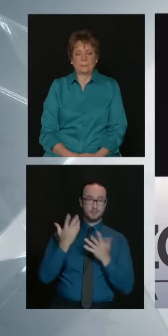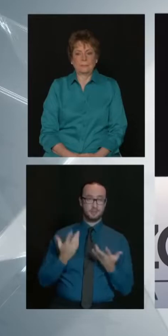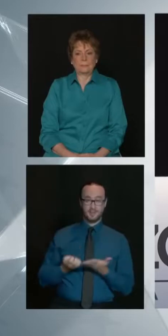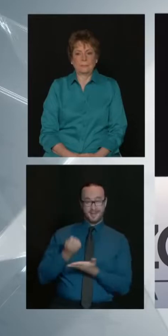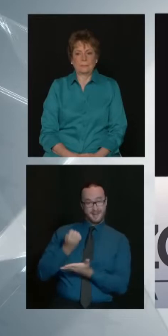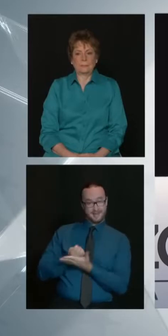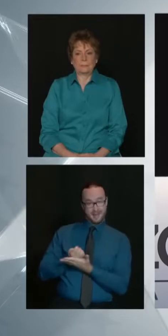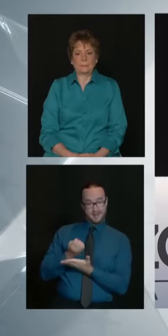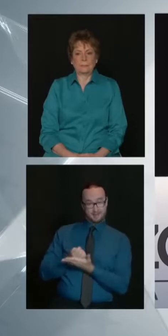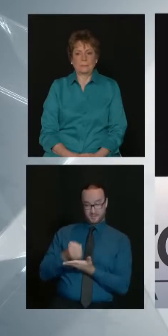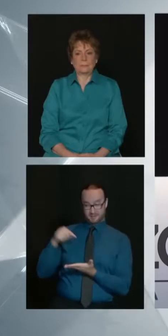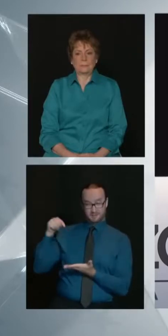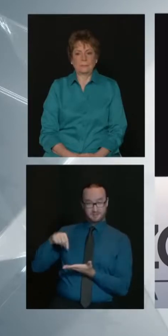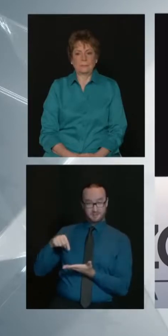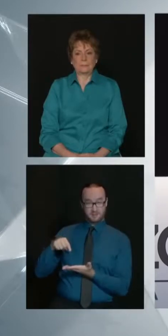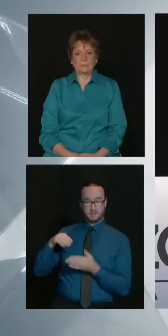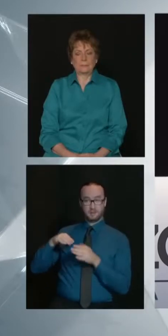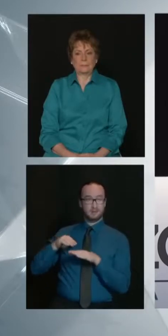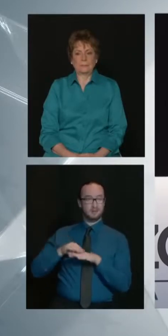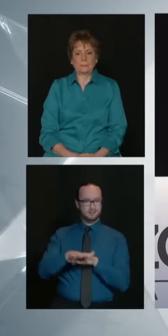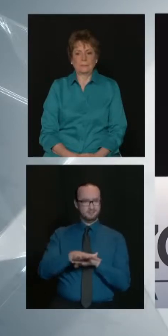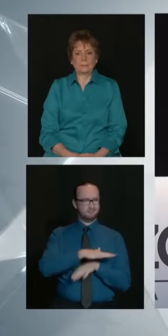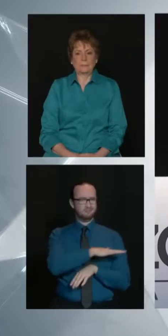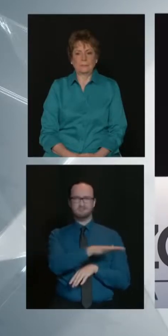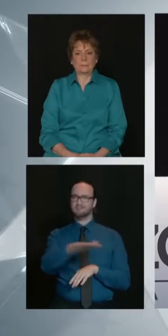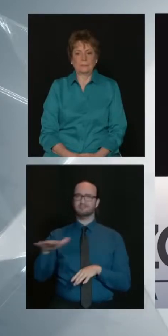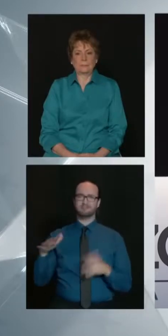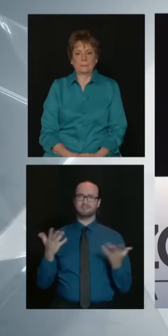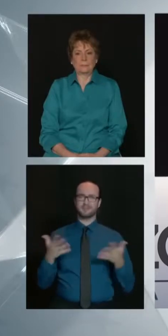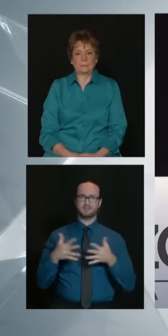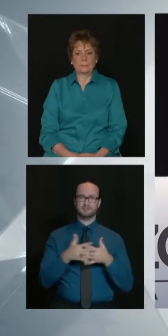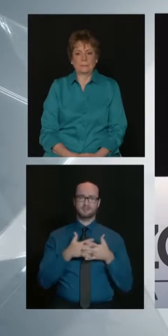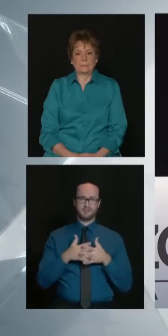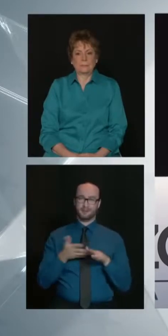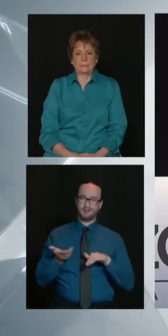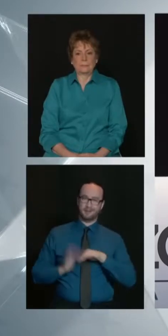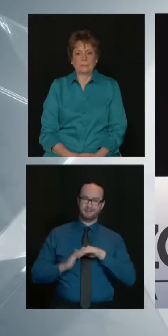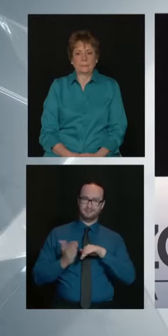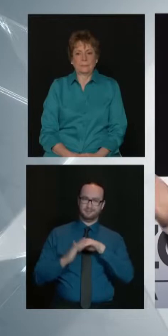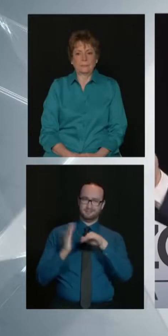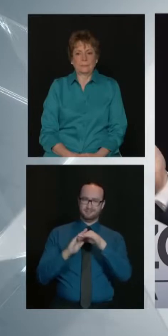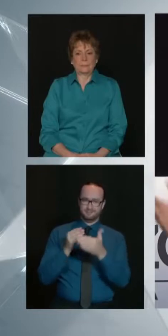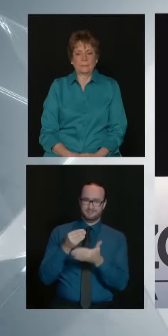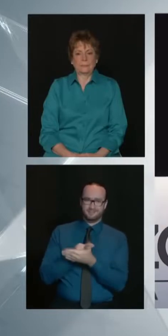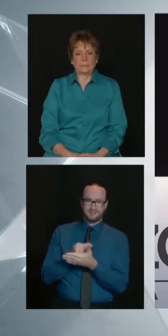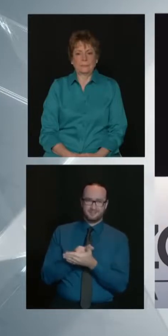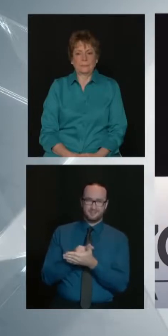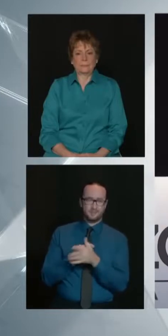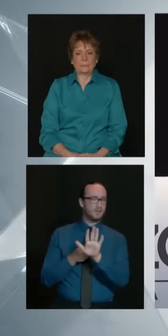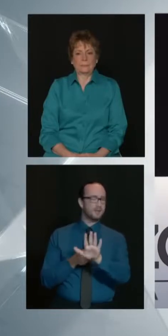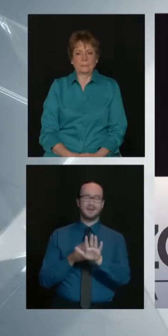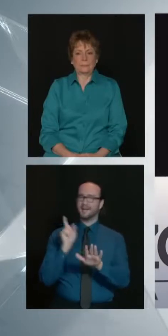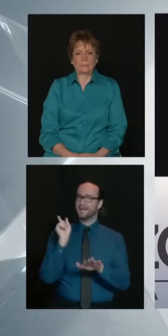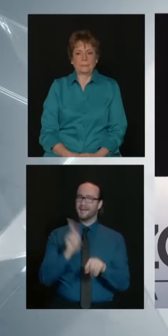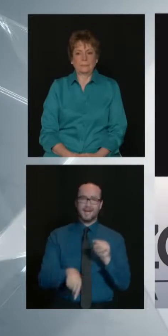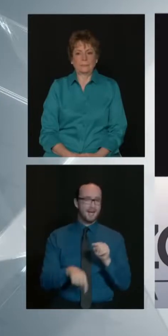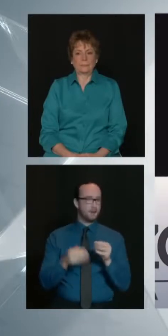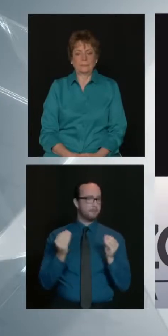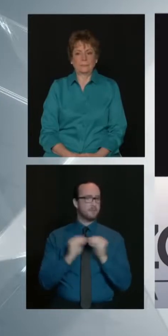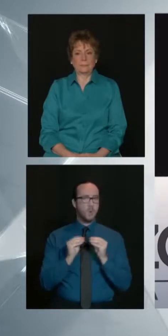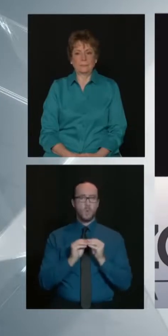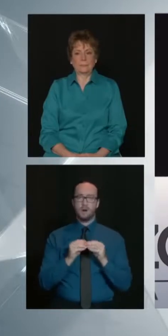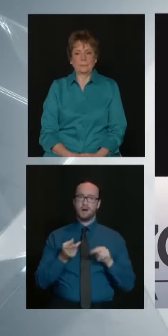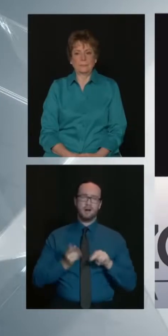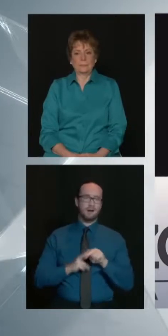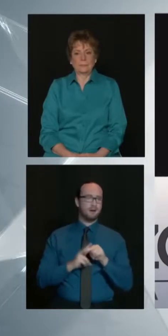of control inflation. And no, you can't just pass more spending and call it the Inflation Reduction Act and think